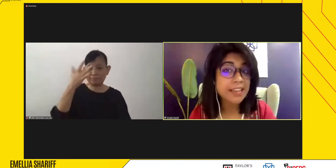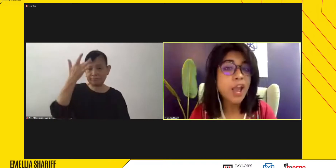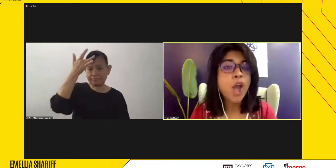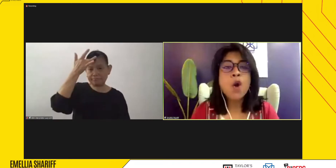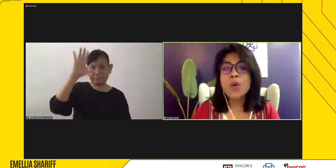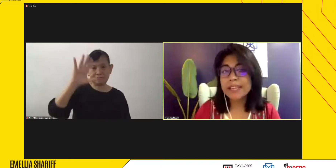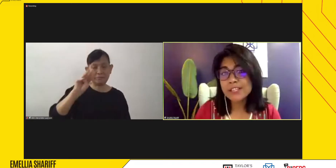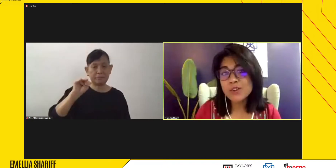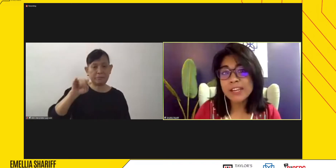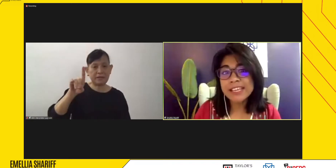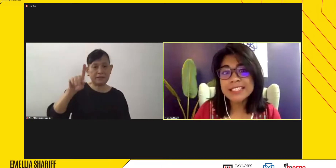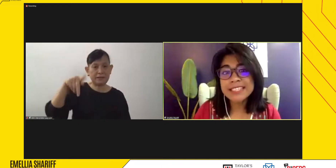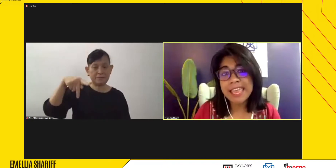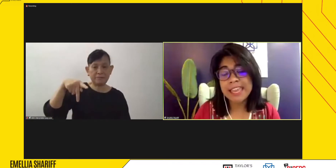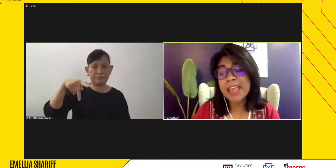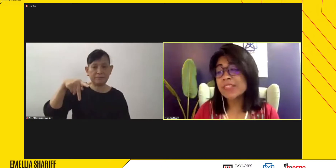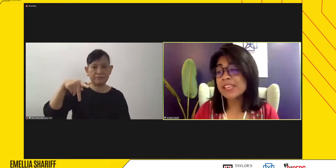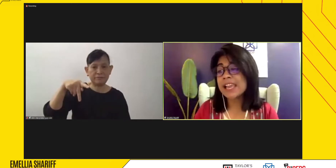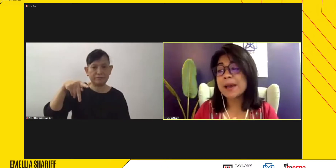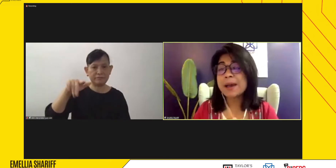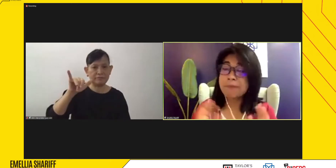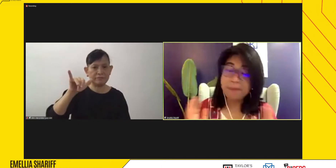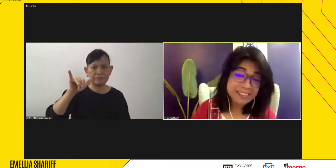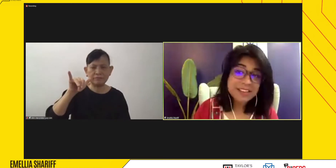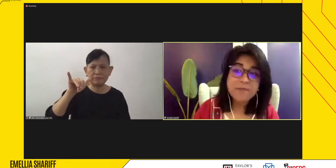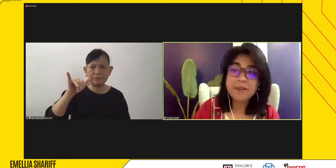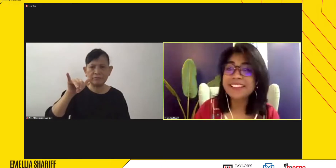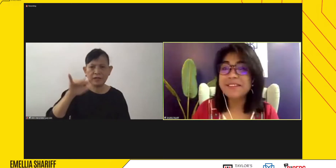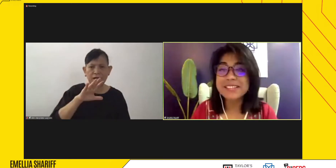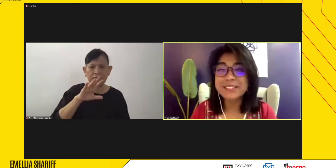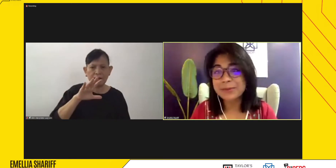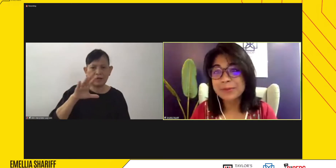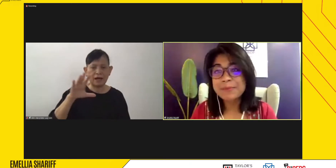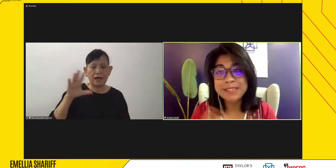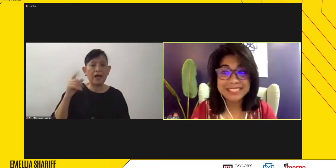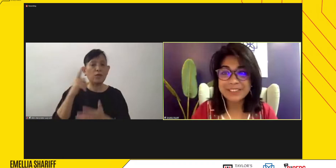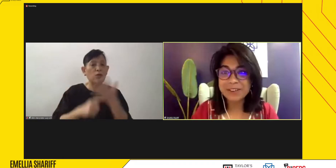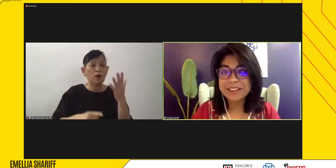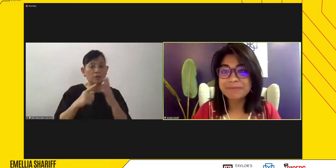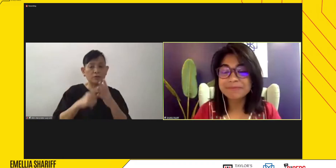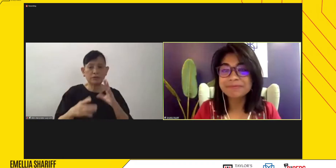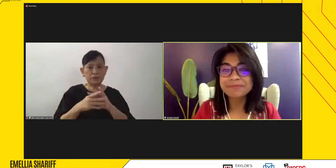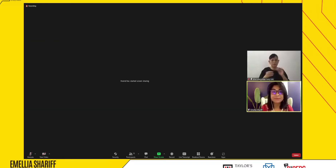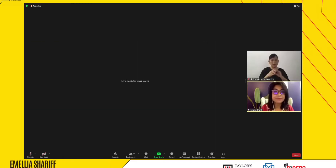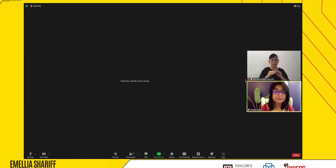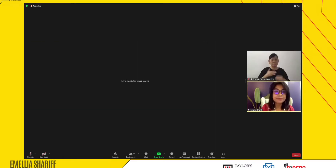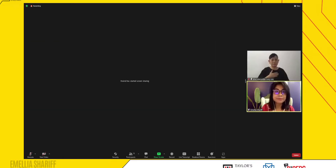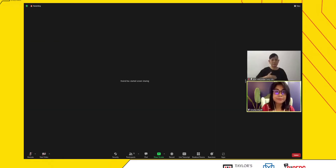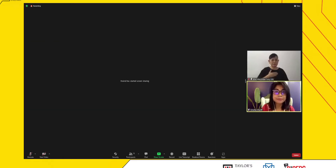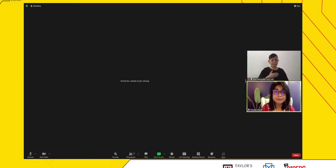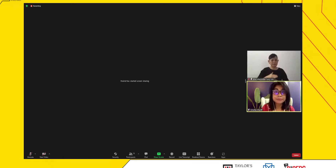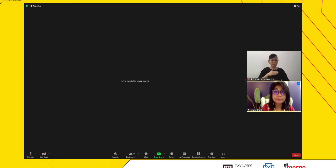MIDP, why they join us, and the amazing work that we do. Please enjoy.